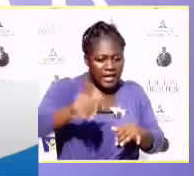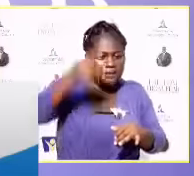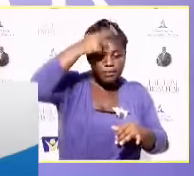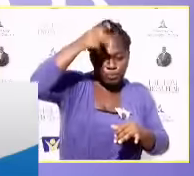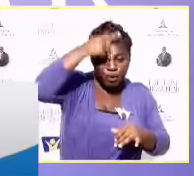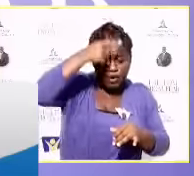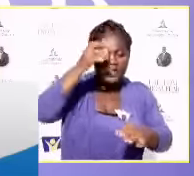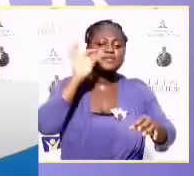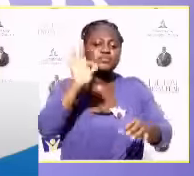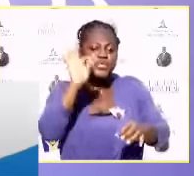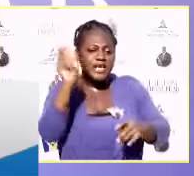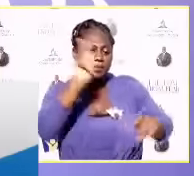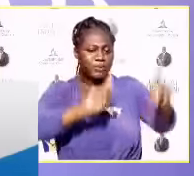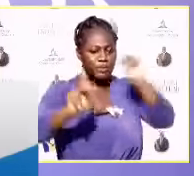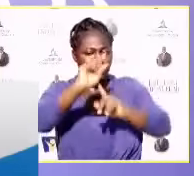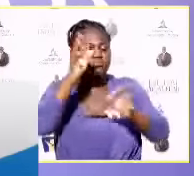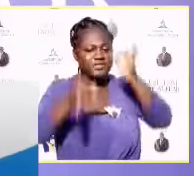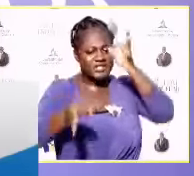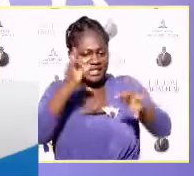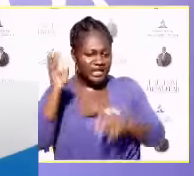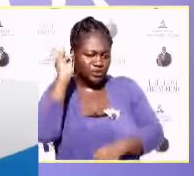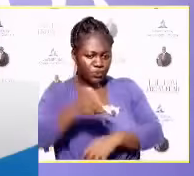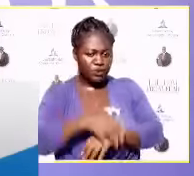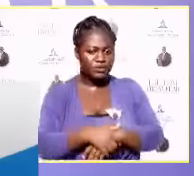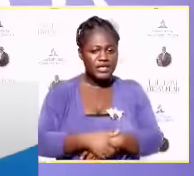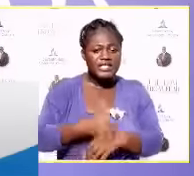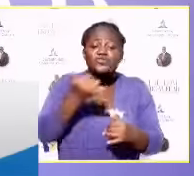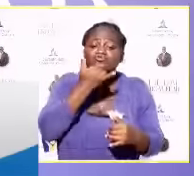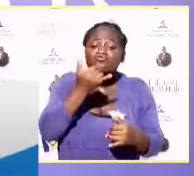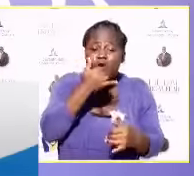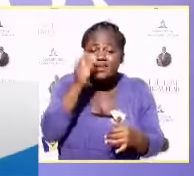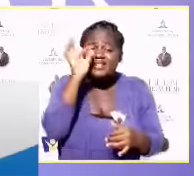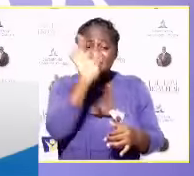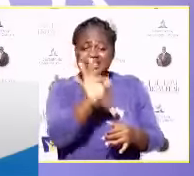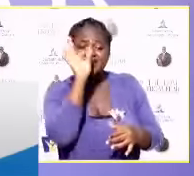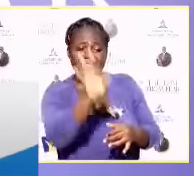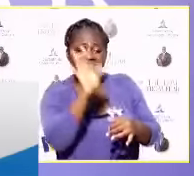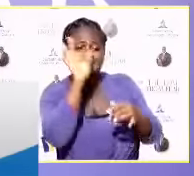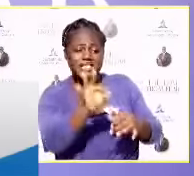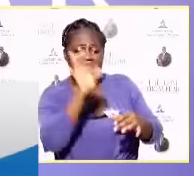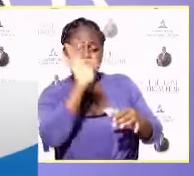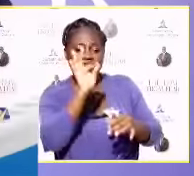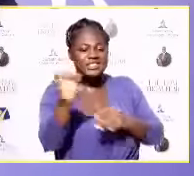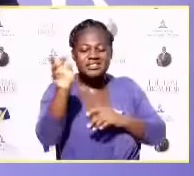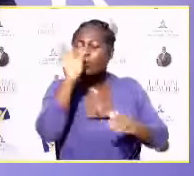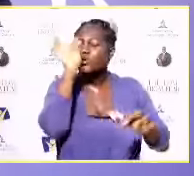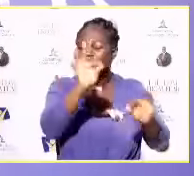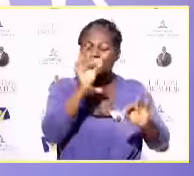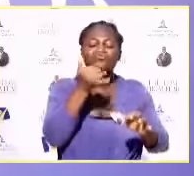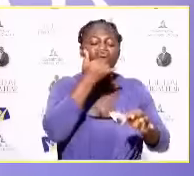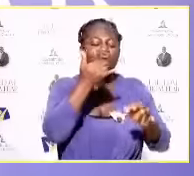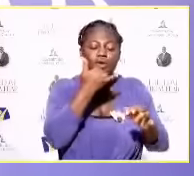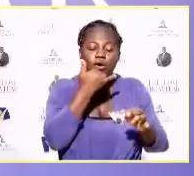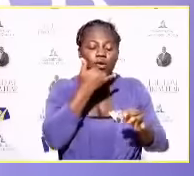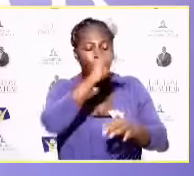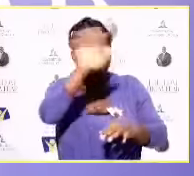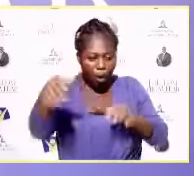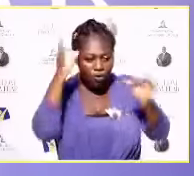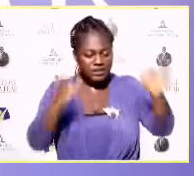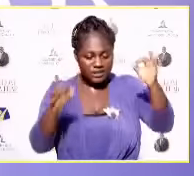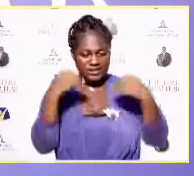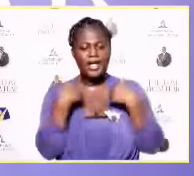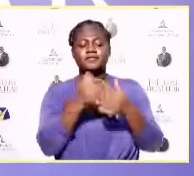preachers. Judgment on false preachers is as certain as thus saith the Lord. It is